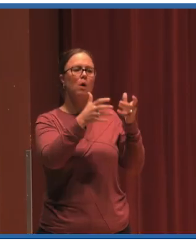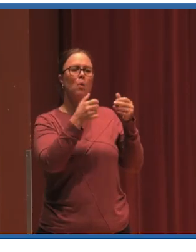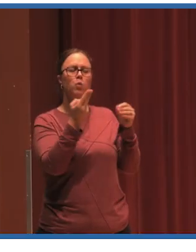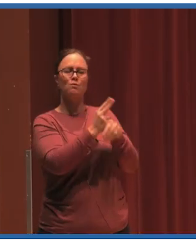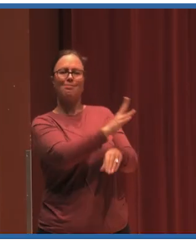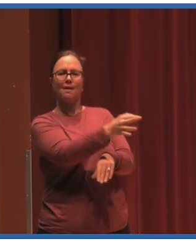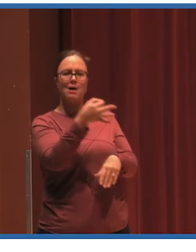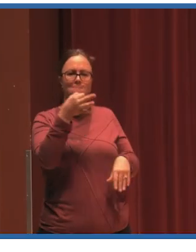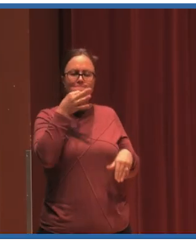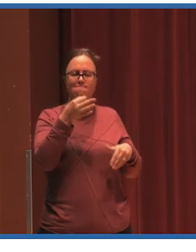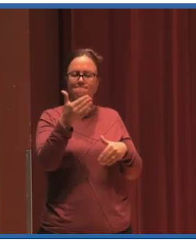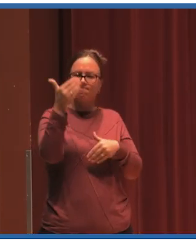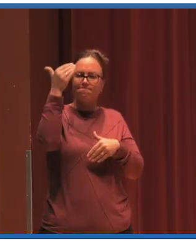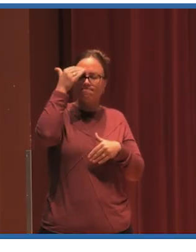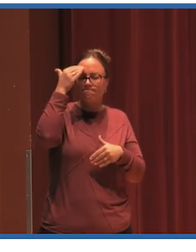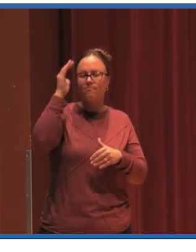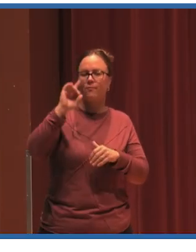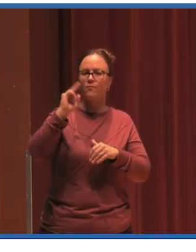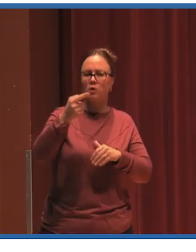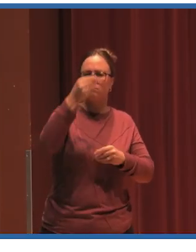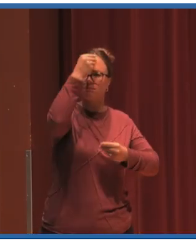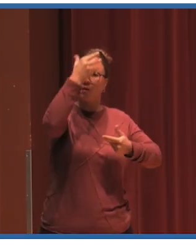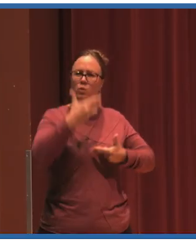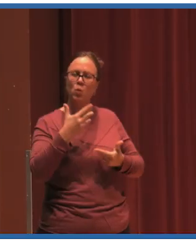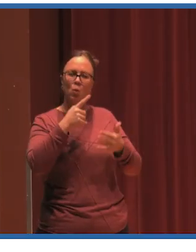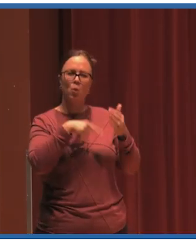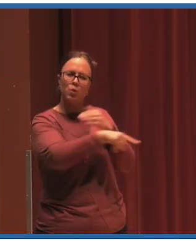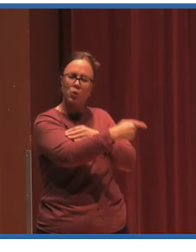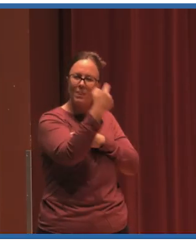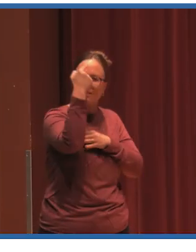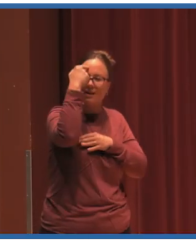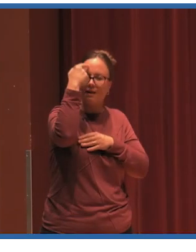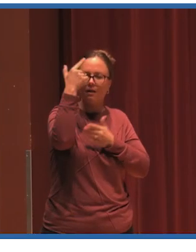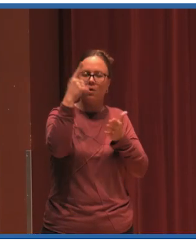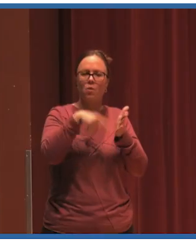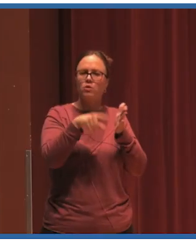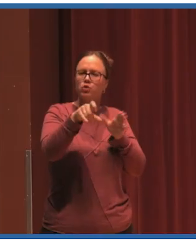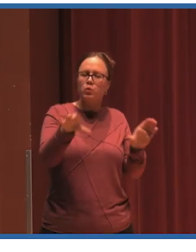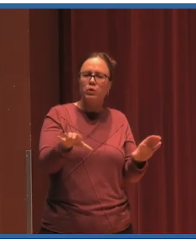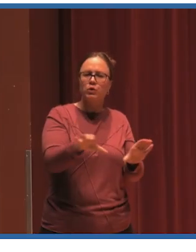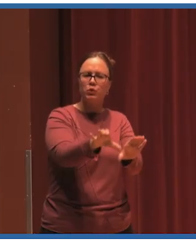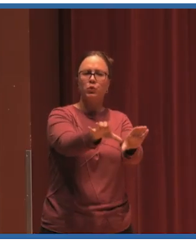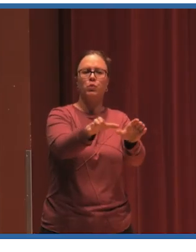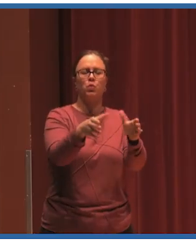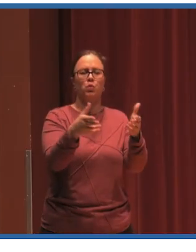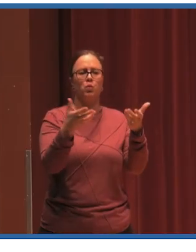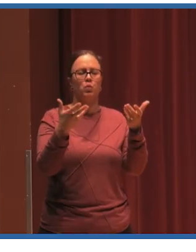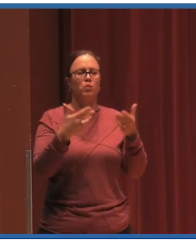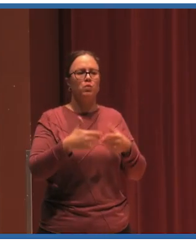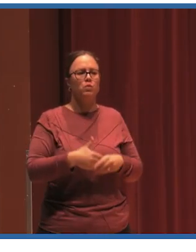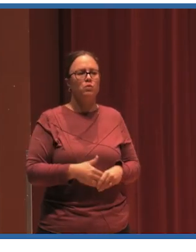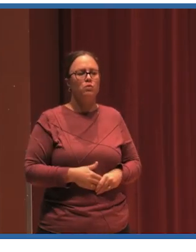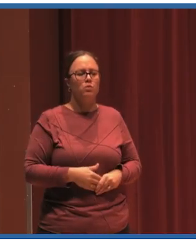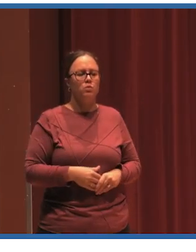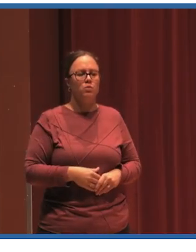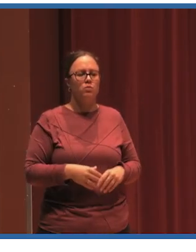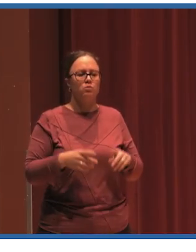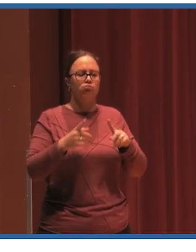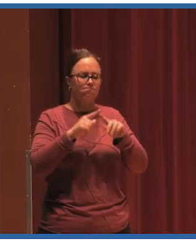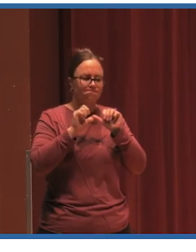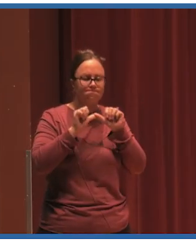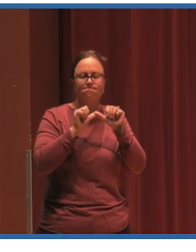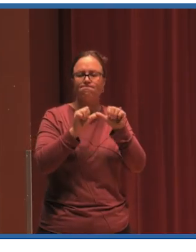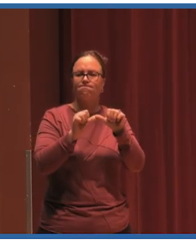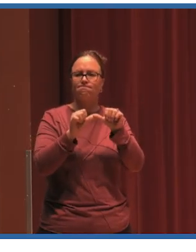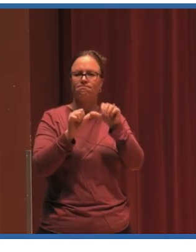up here on stage first. Let us know what you think we should do, what steps we can take to move forward from